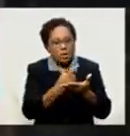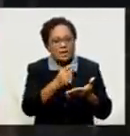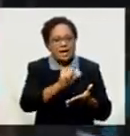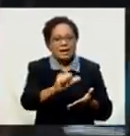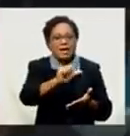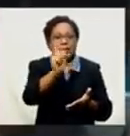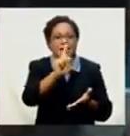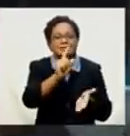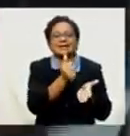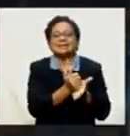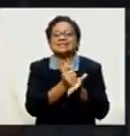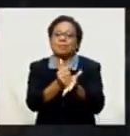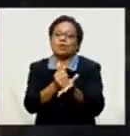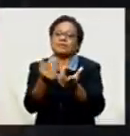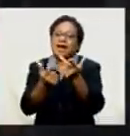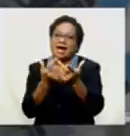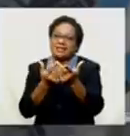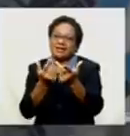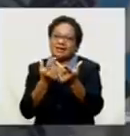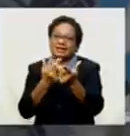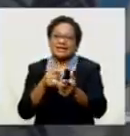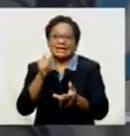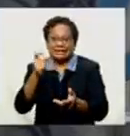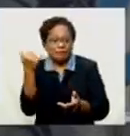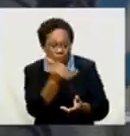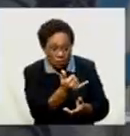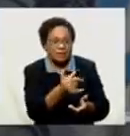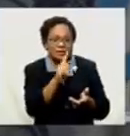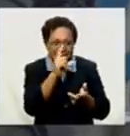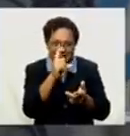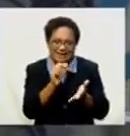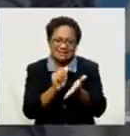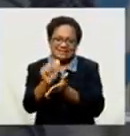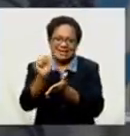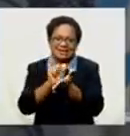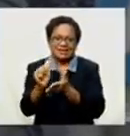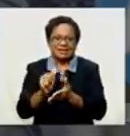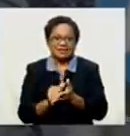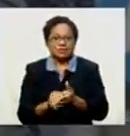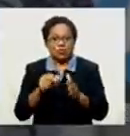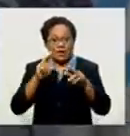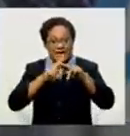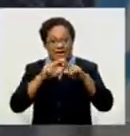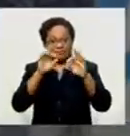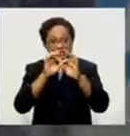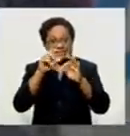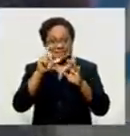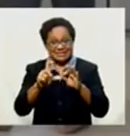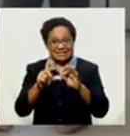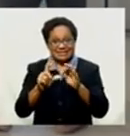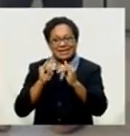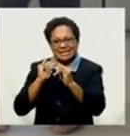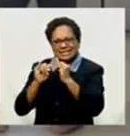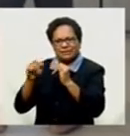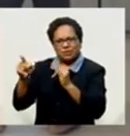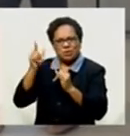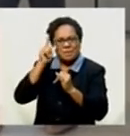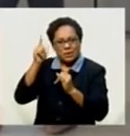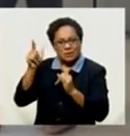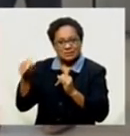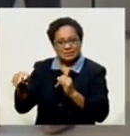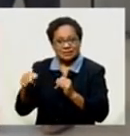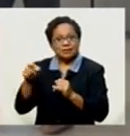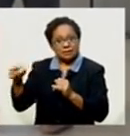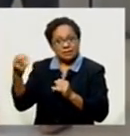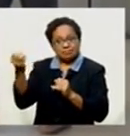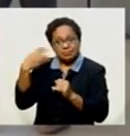support essential services on a call basis. When they were contacted by FBC News, Bondwell General Manager Jitesh Kumar told us that